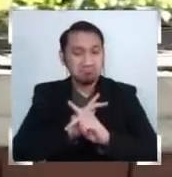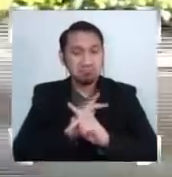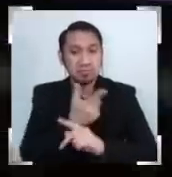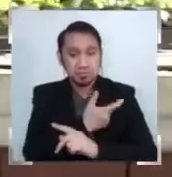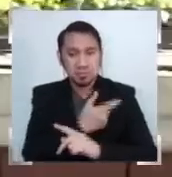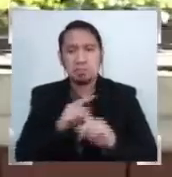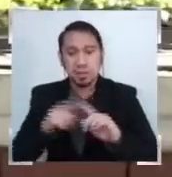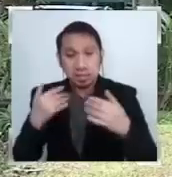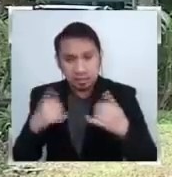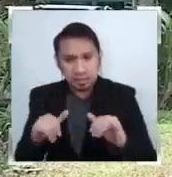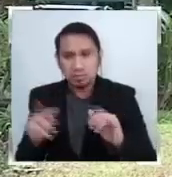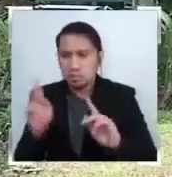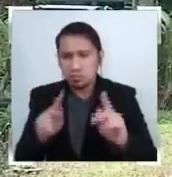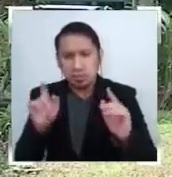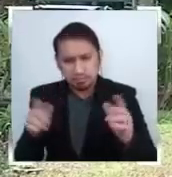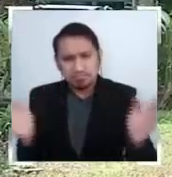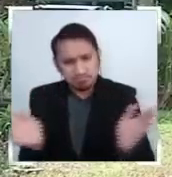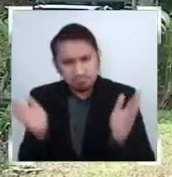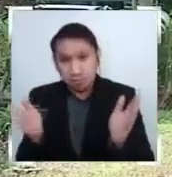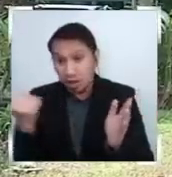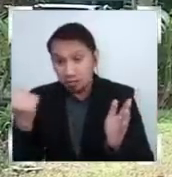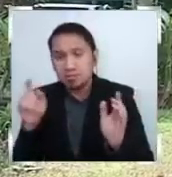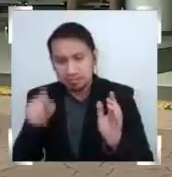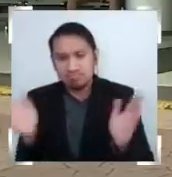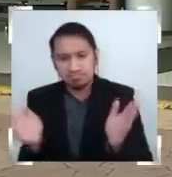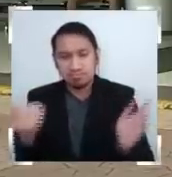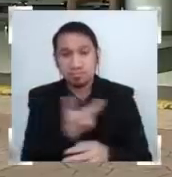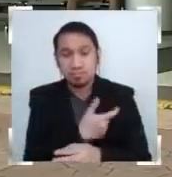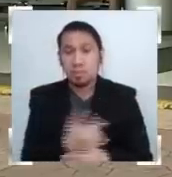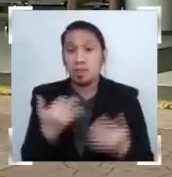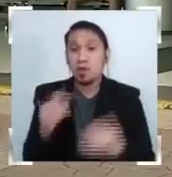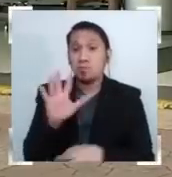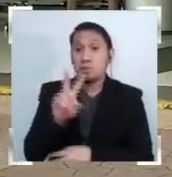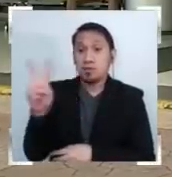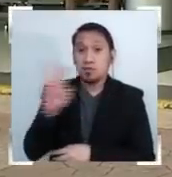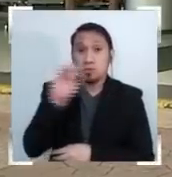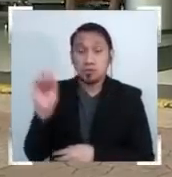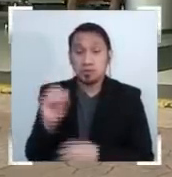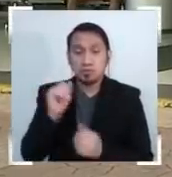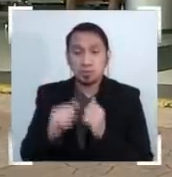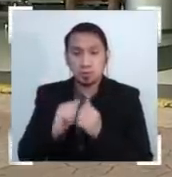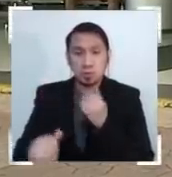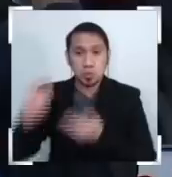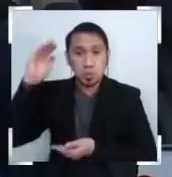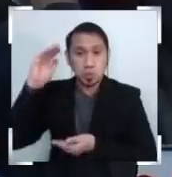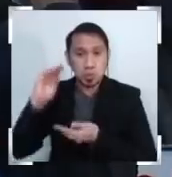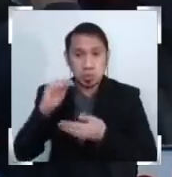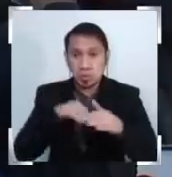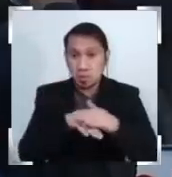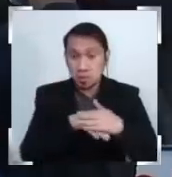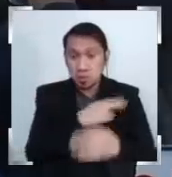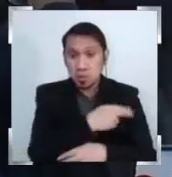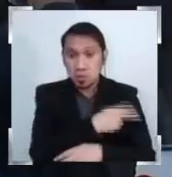have vaccination. As of December 4, 52% ang ibinaba ng hospital admissions kumpara noong July 1. Ang